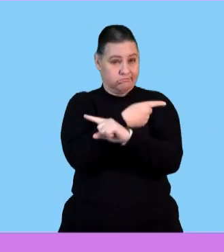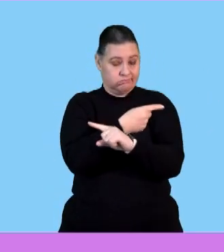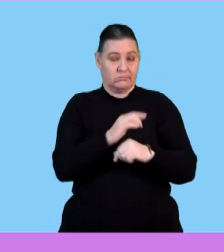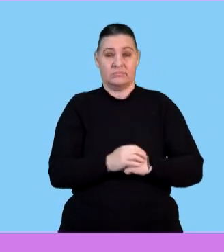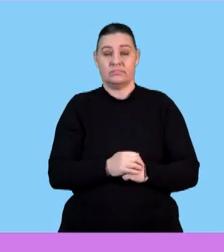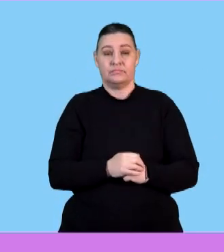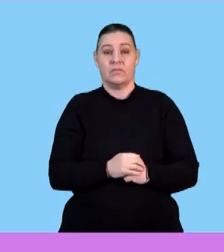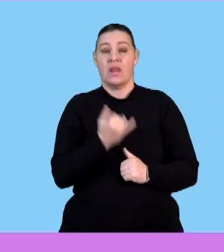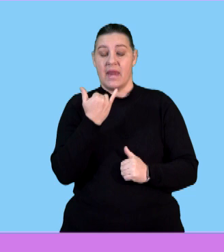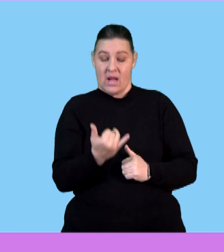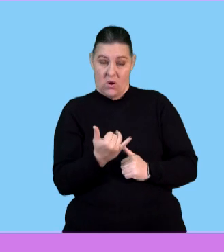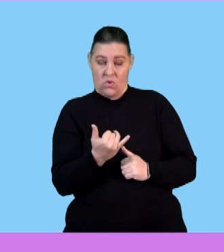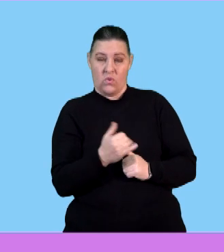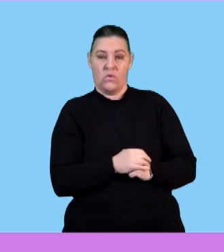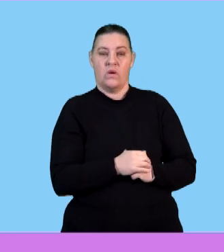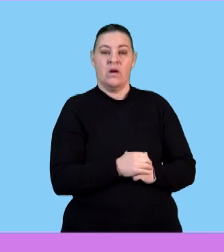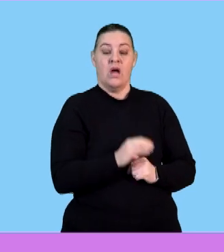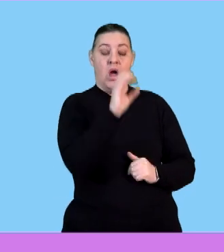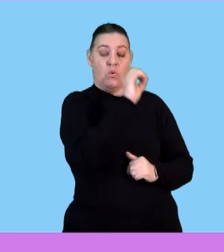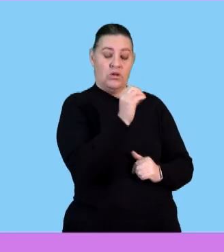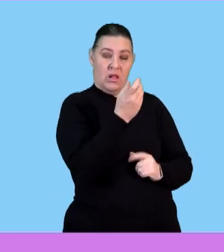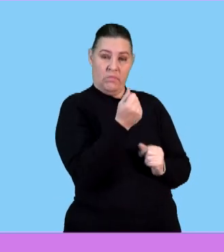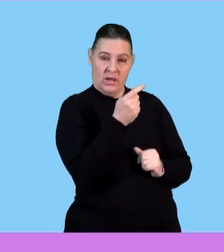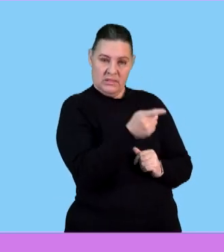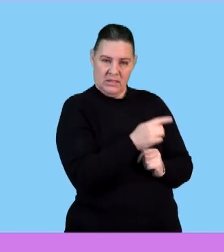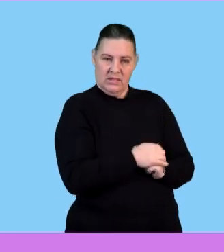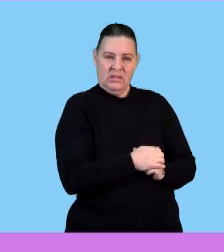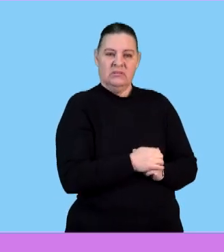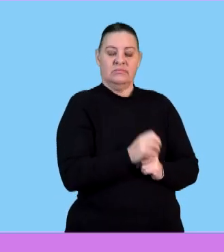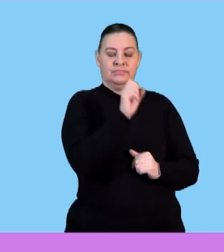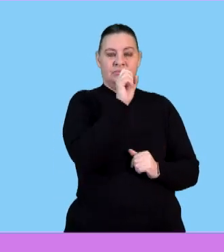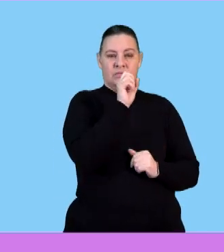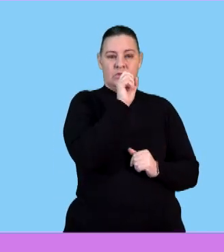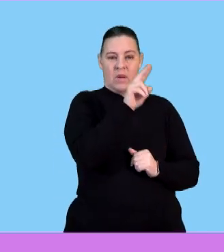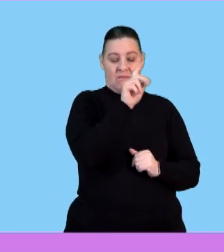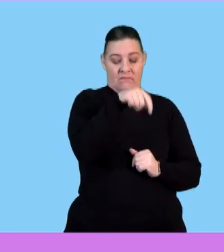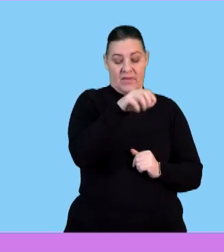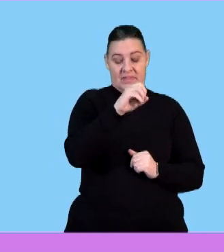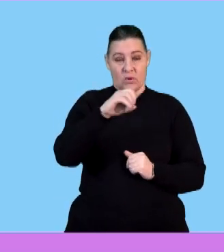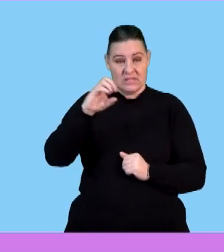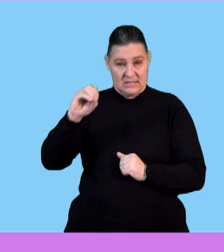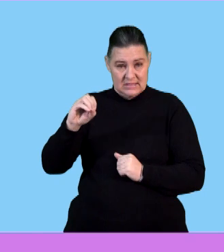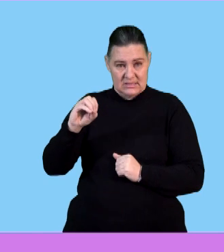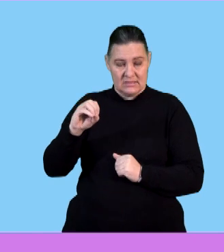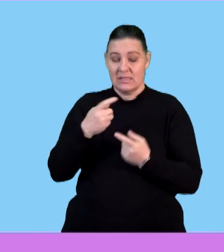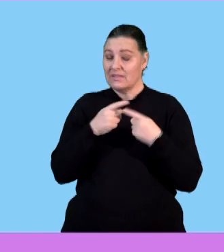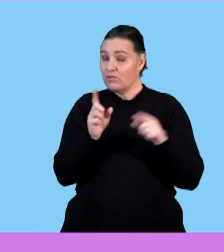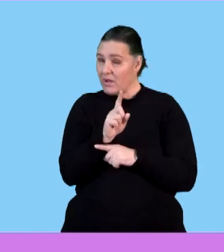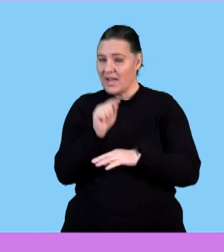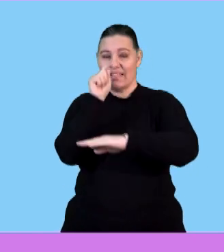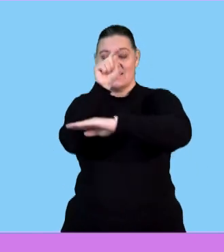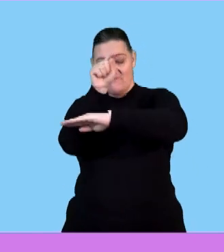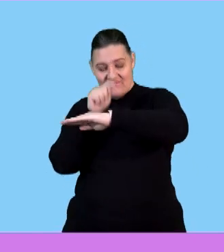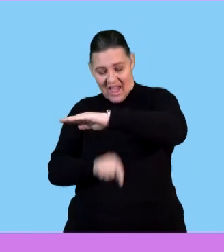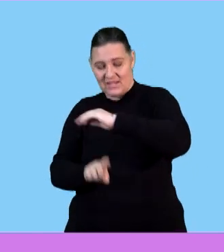calculation. We've got to take, all right, for the original price, we've got to take the 12,000 Rand. Now here, there's your difference.